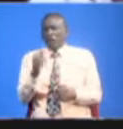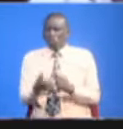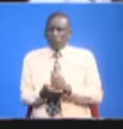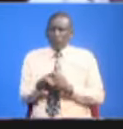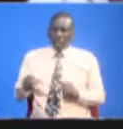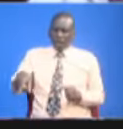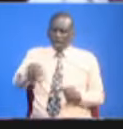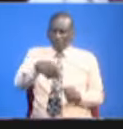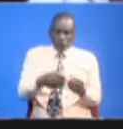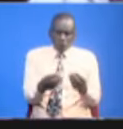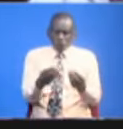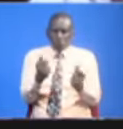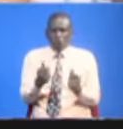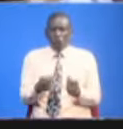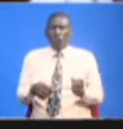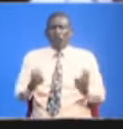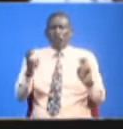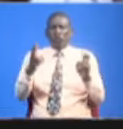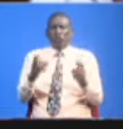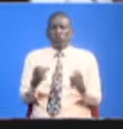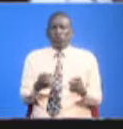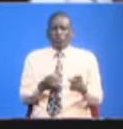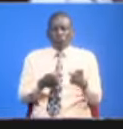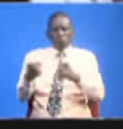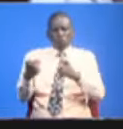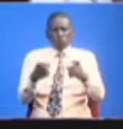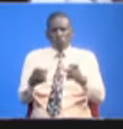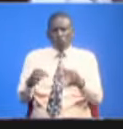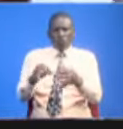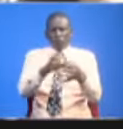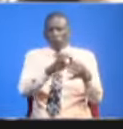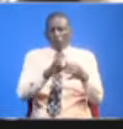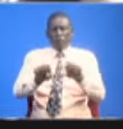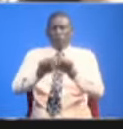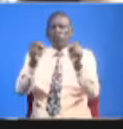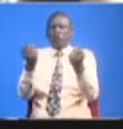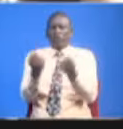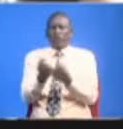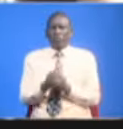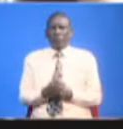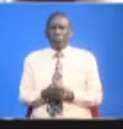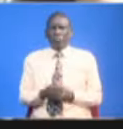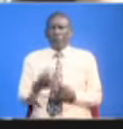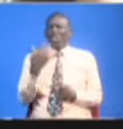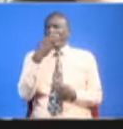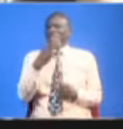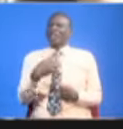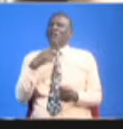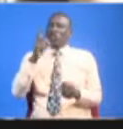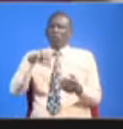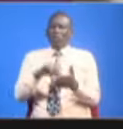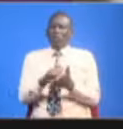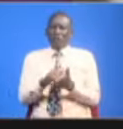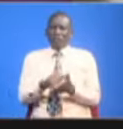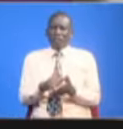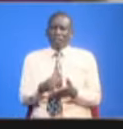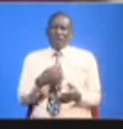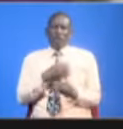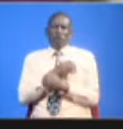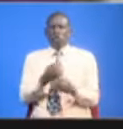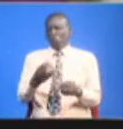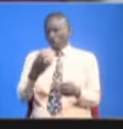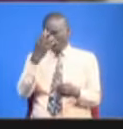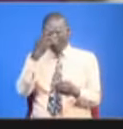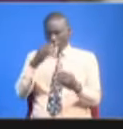kutengeneza mambo ya usimamizi wa cooperative societies. Rigathi maintaining that he harbors no bitterness towards